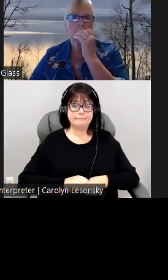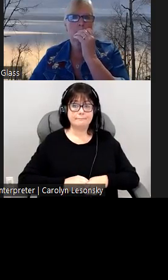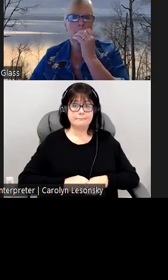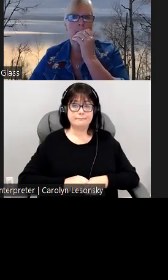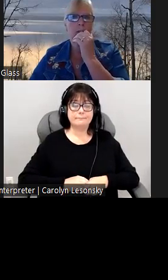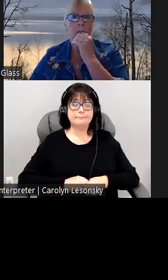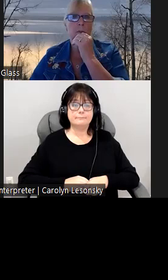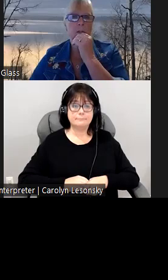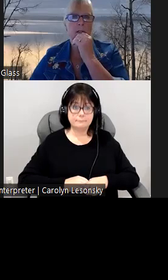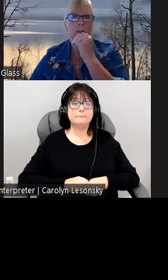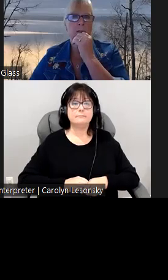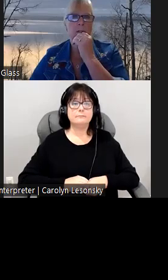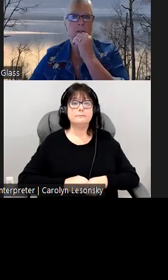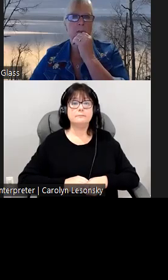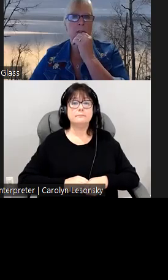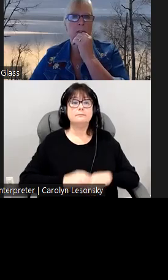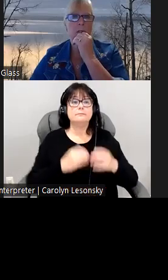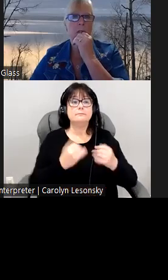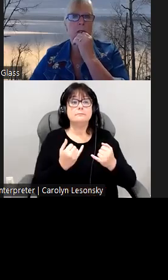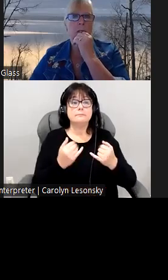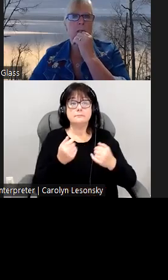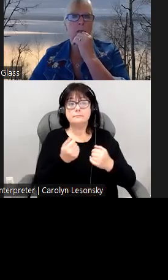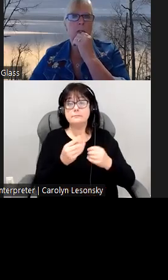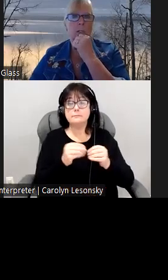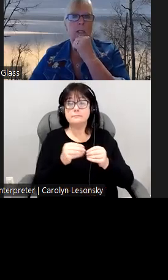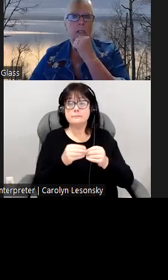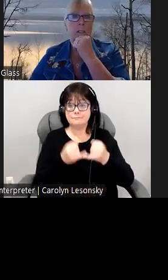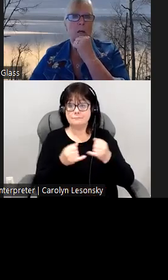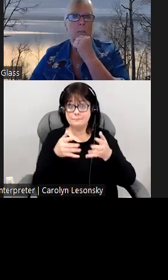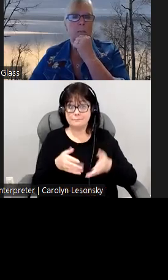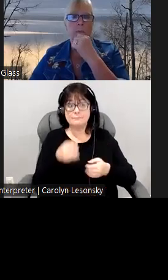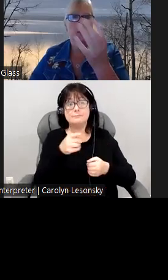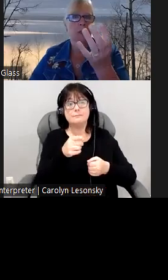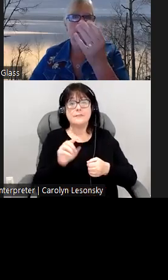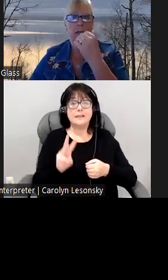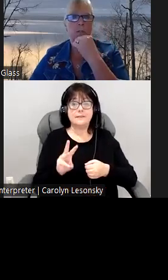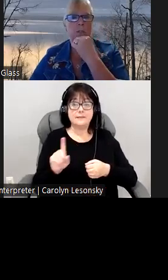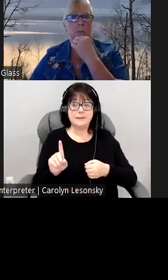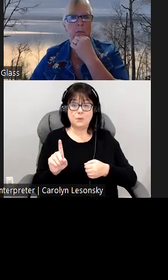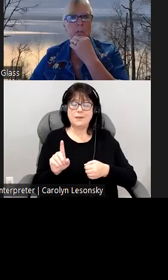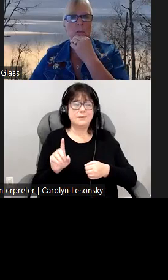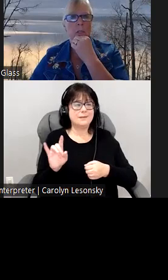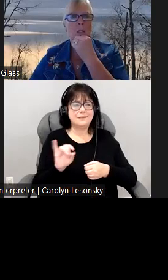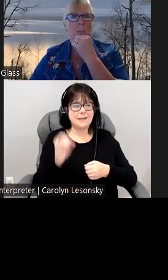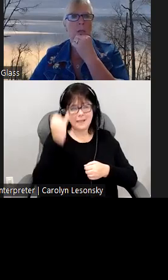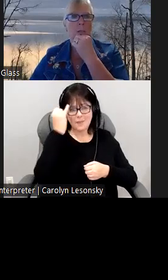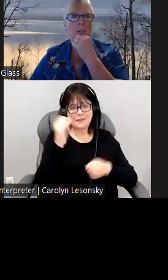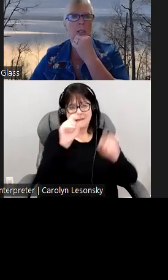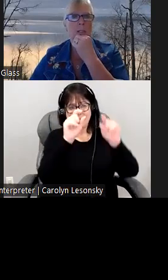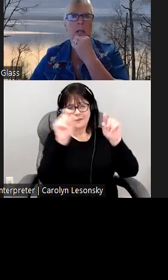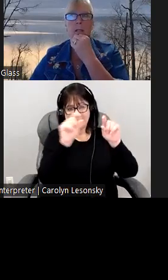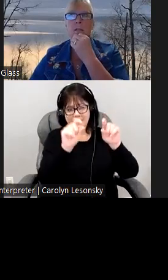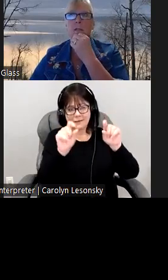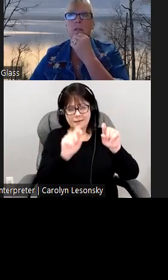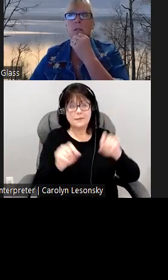Okay, and last couple of slides on 61 here. That's what it looks like at the top, similar headers to the previous ones, but notice